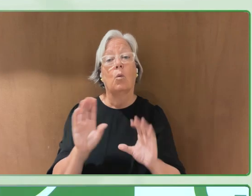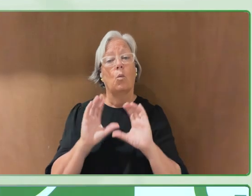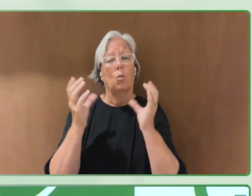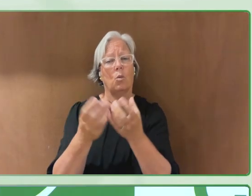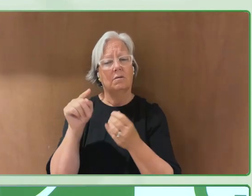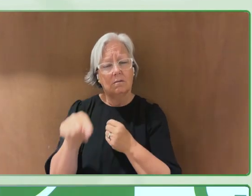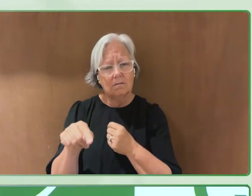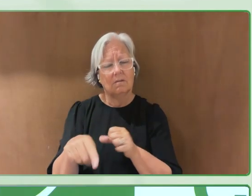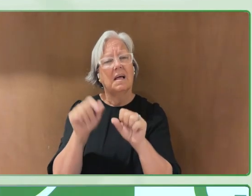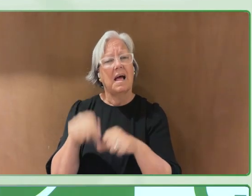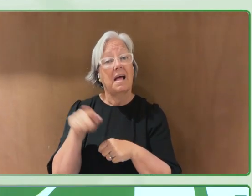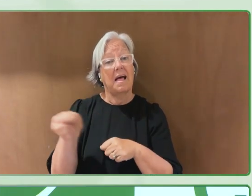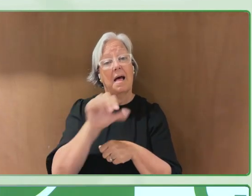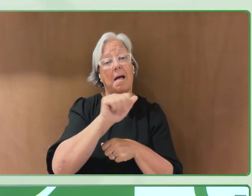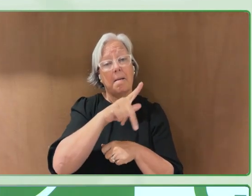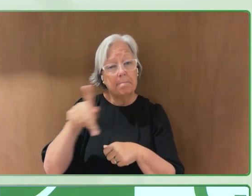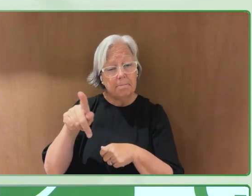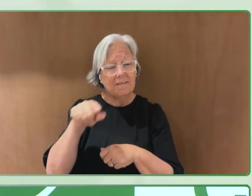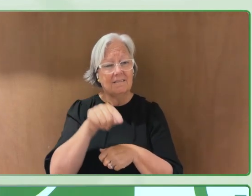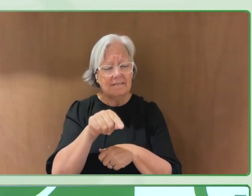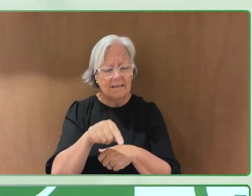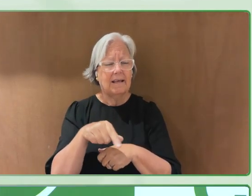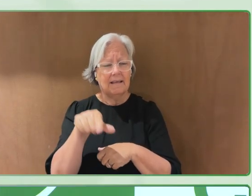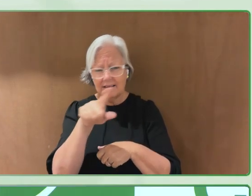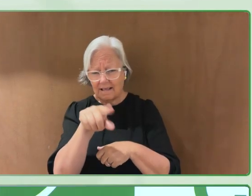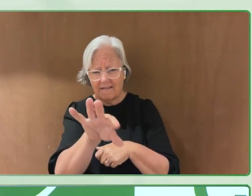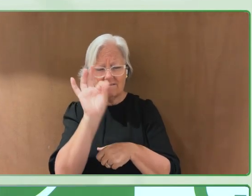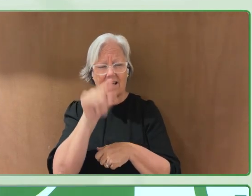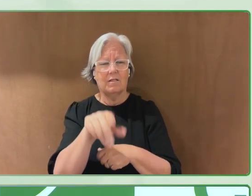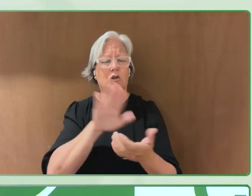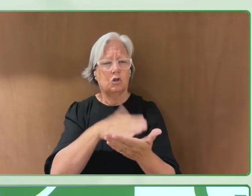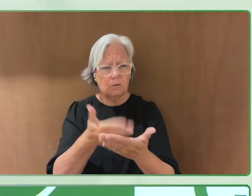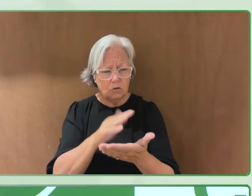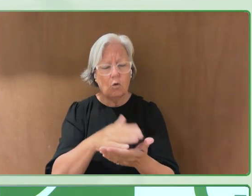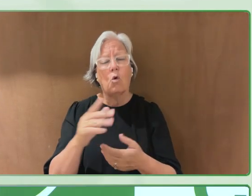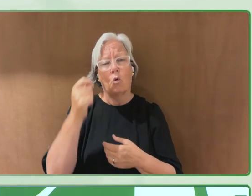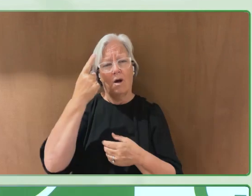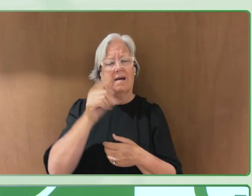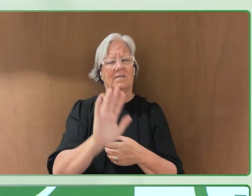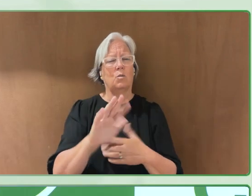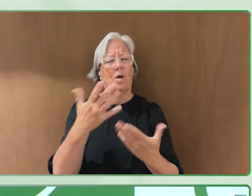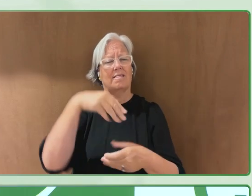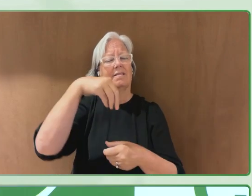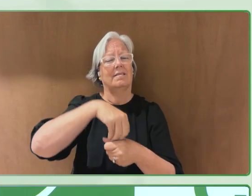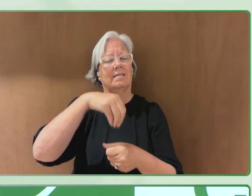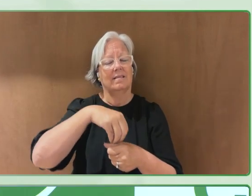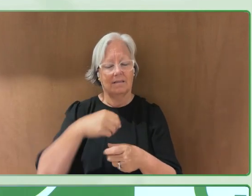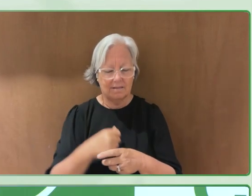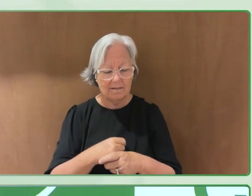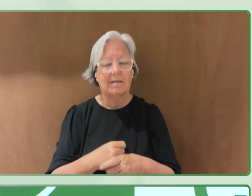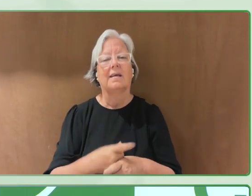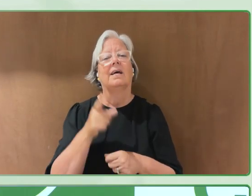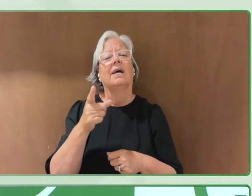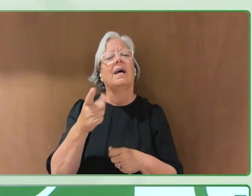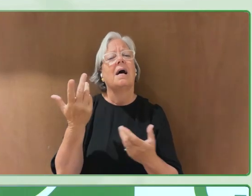app, find the interpreters, and understand what the teacher is talking about. But what about the websites and mobile application? Now